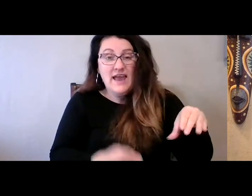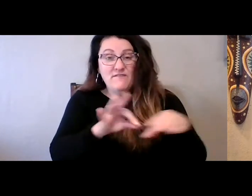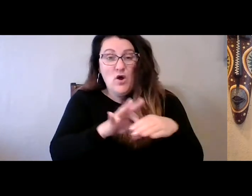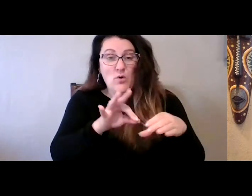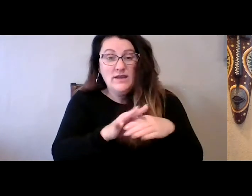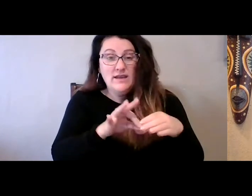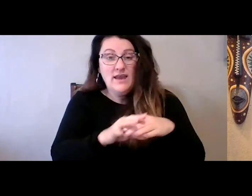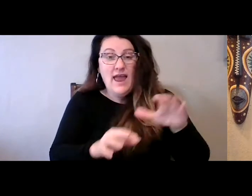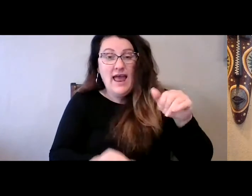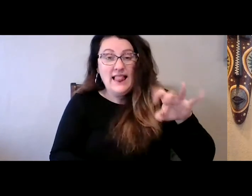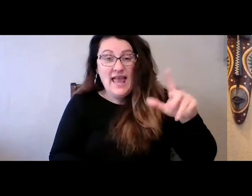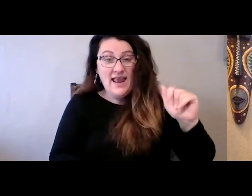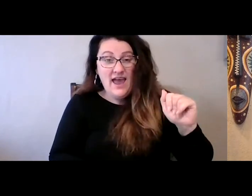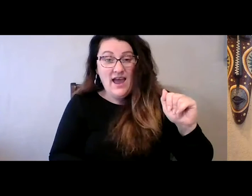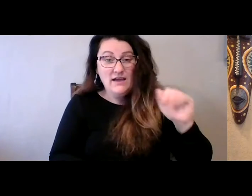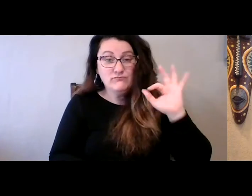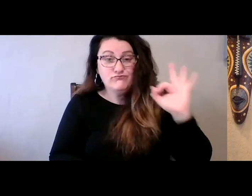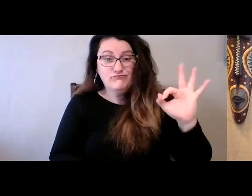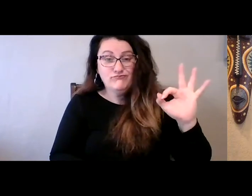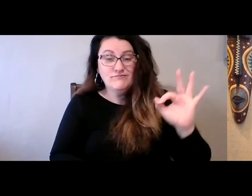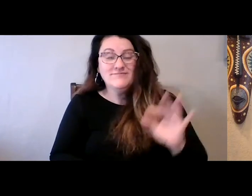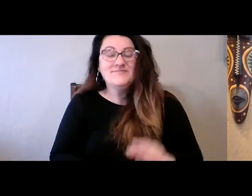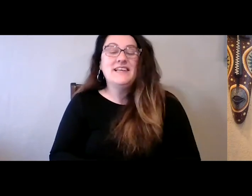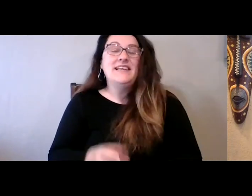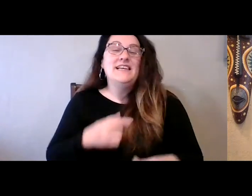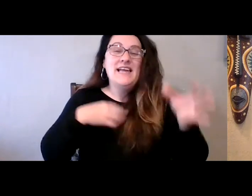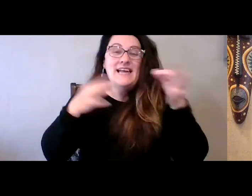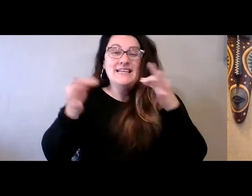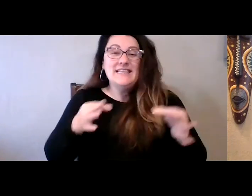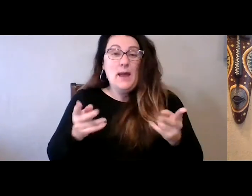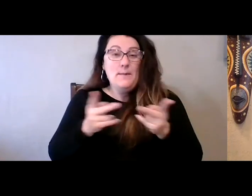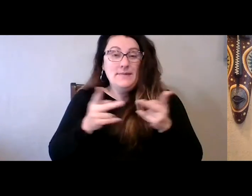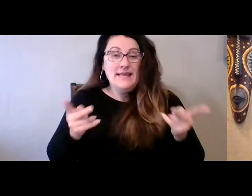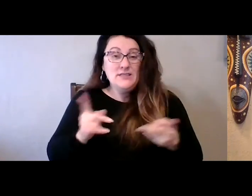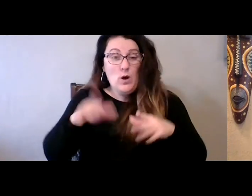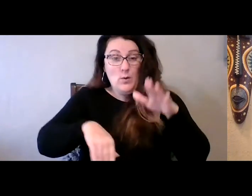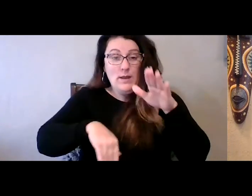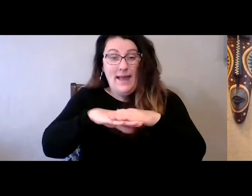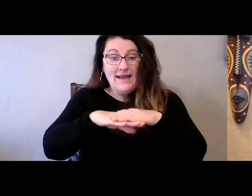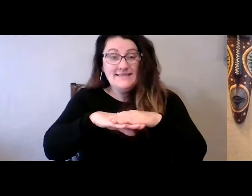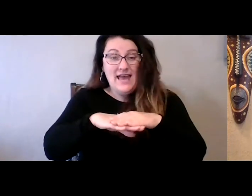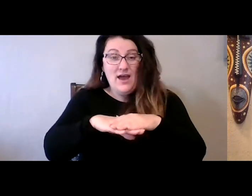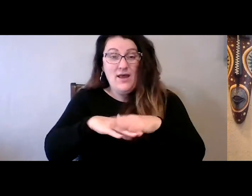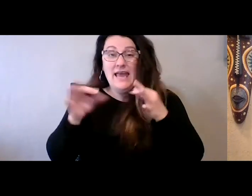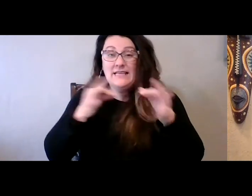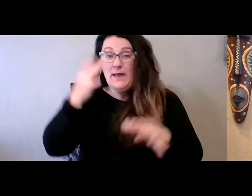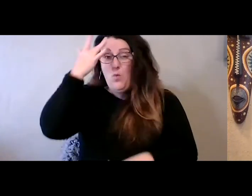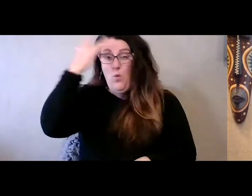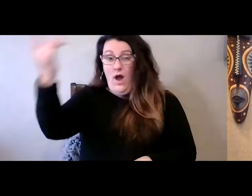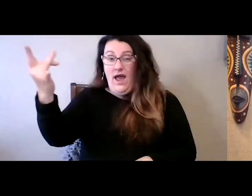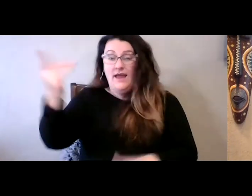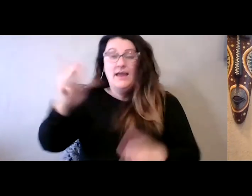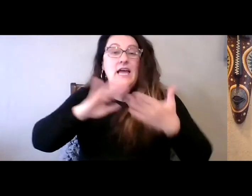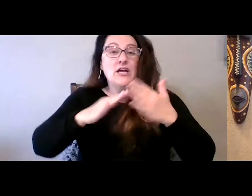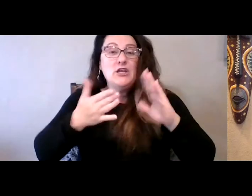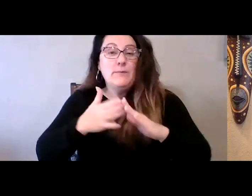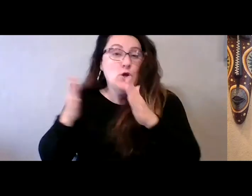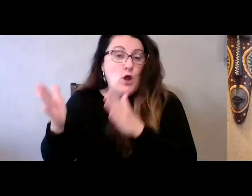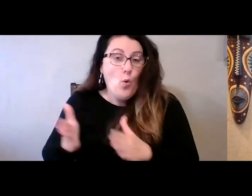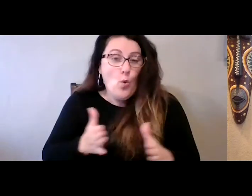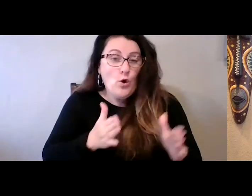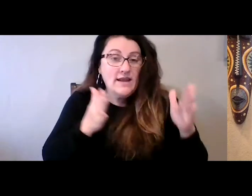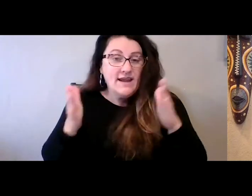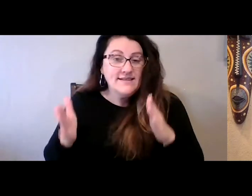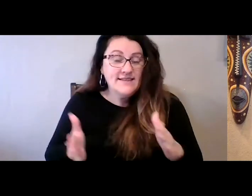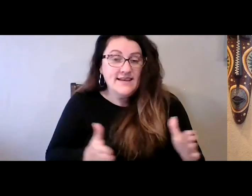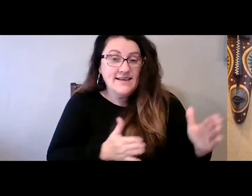in Atlanta. So let me tell you about the places we did max out and why. And this is really the story of community organizing.